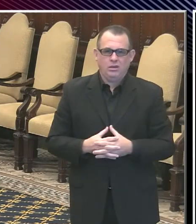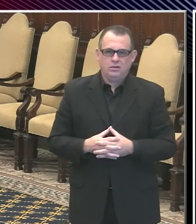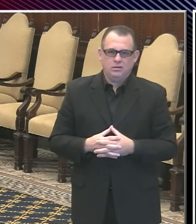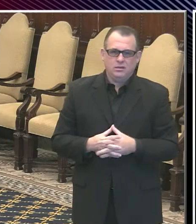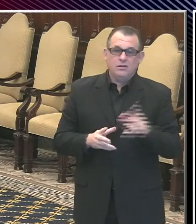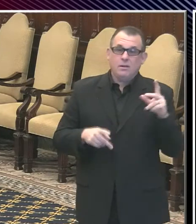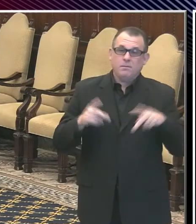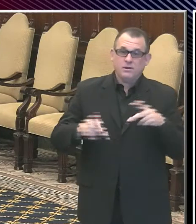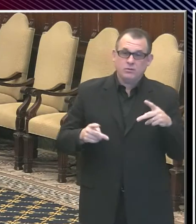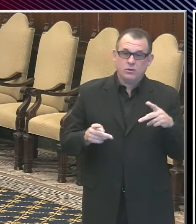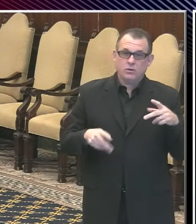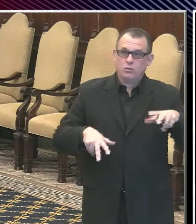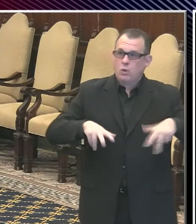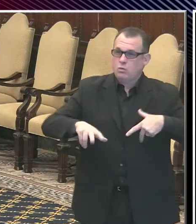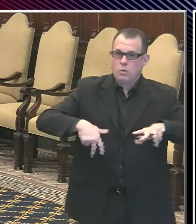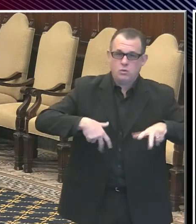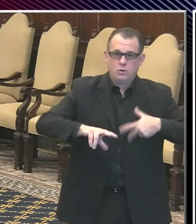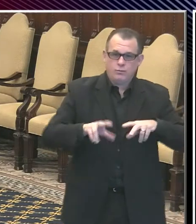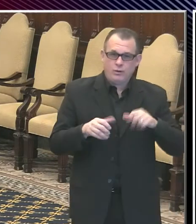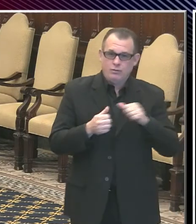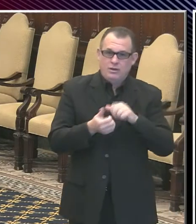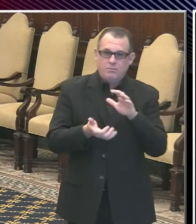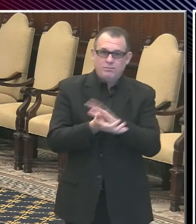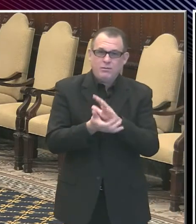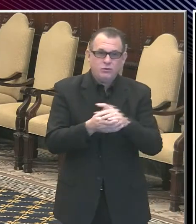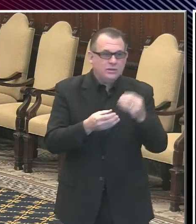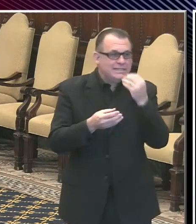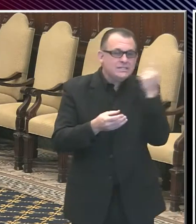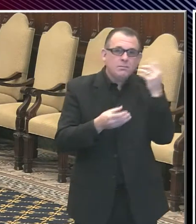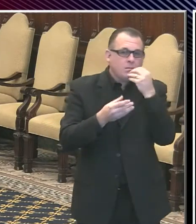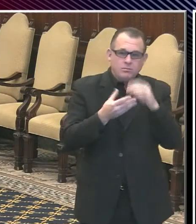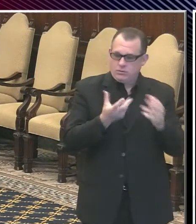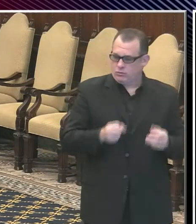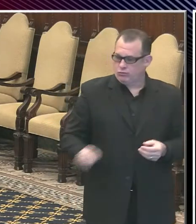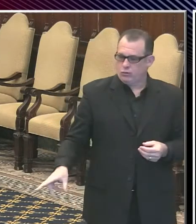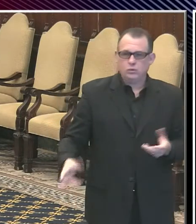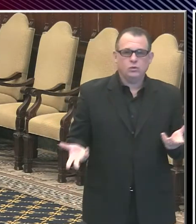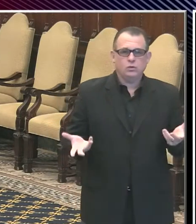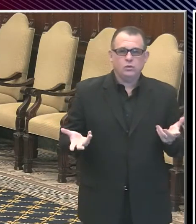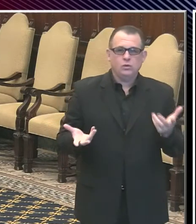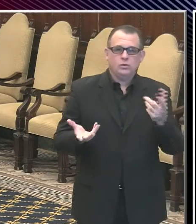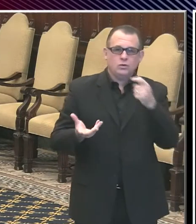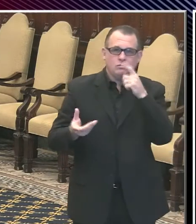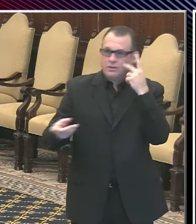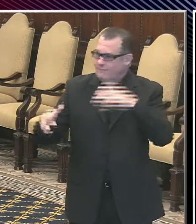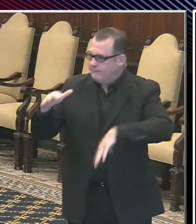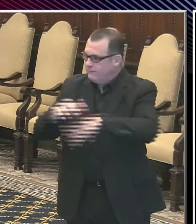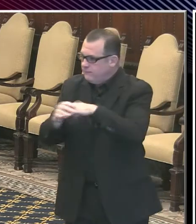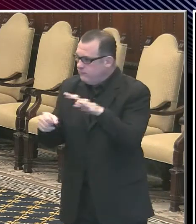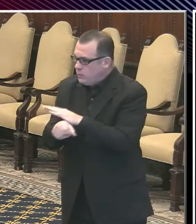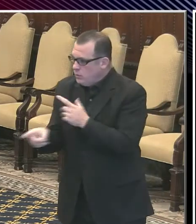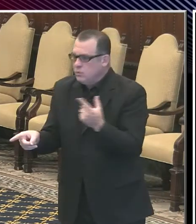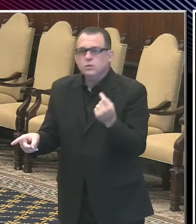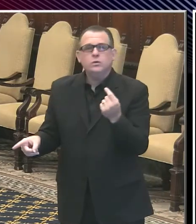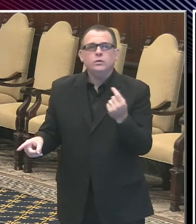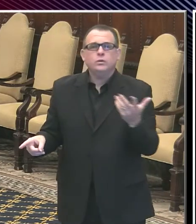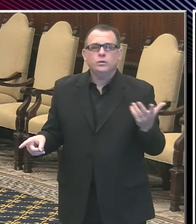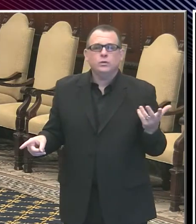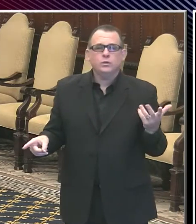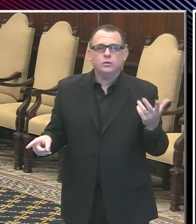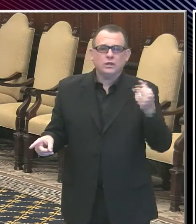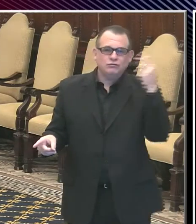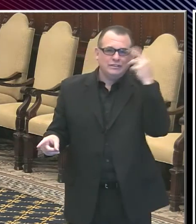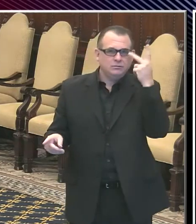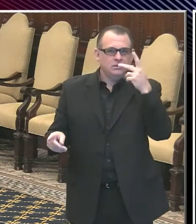walking down the street with a bag of chips that wants to throw it in there. There's no reason why you can't keep your trash in your